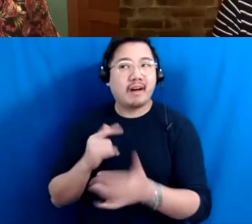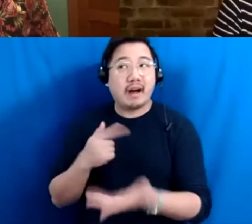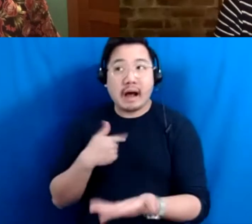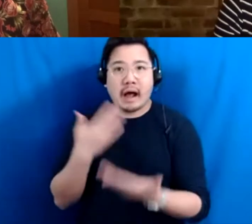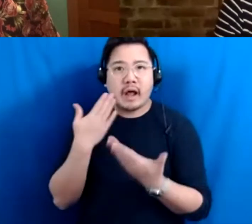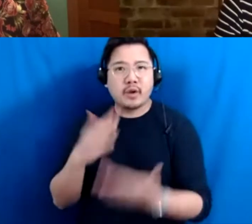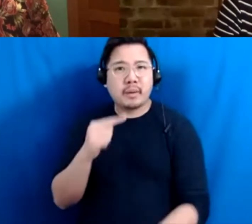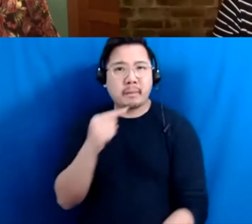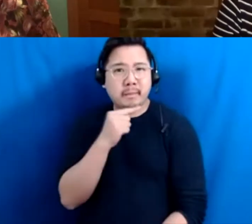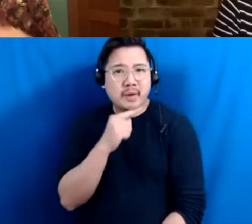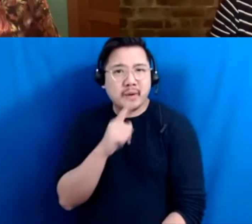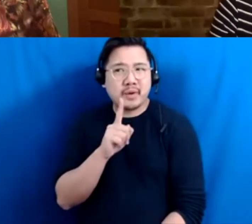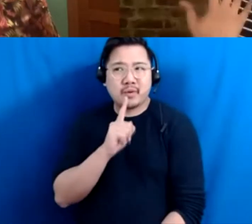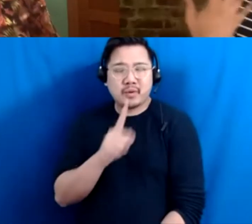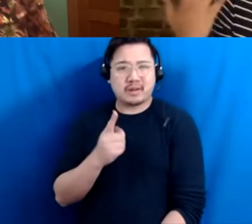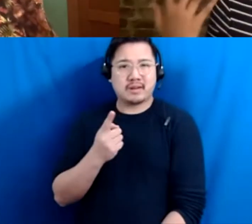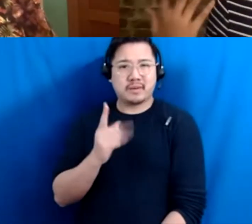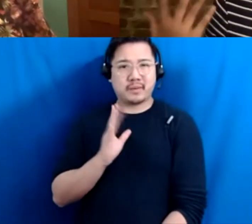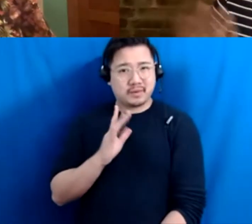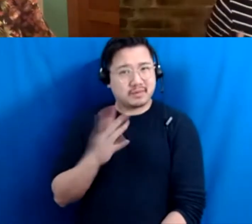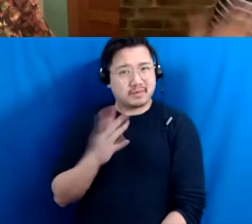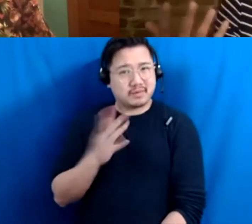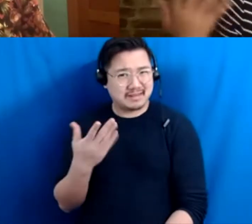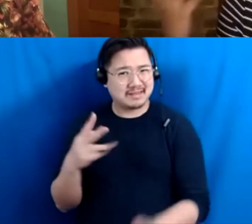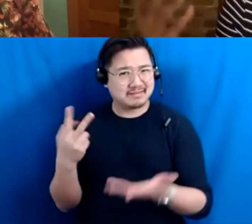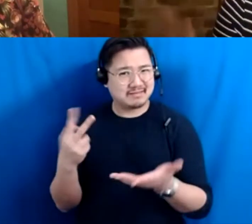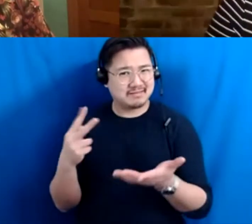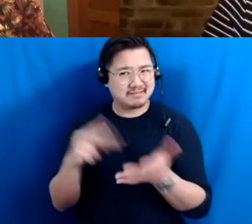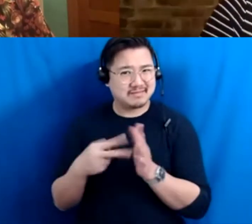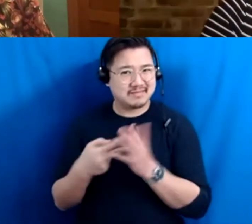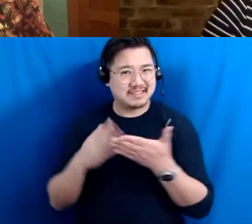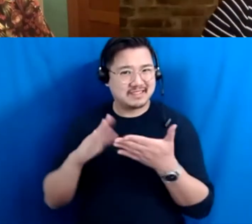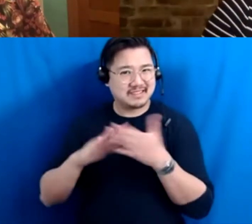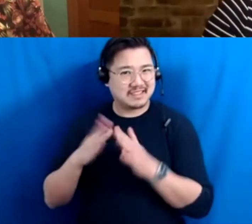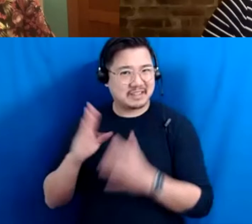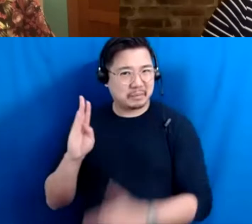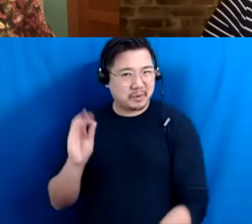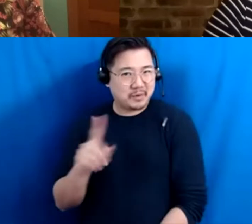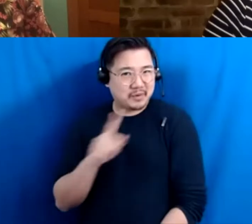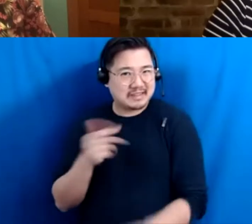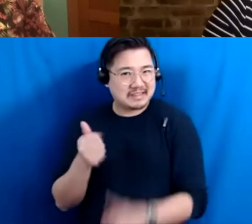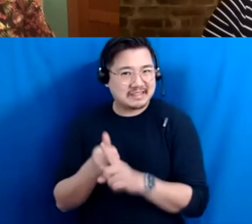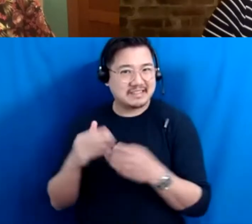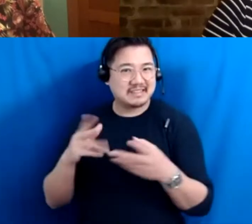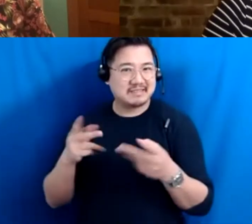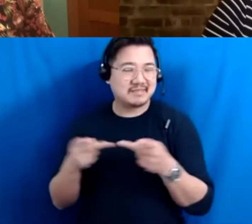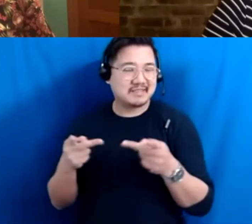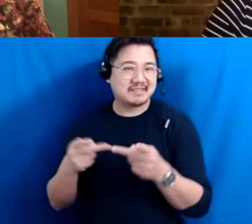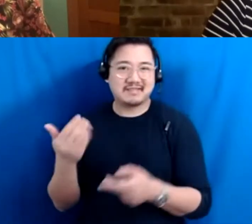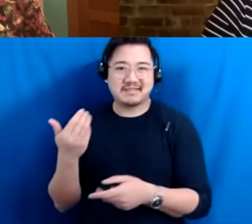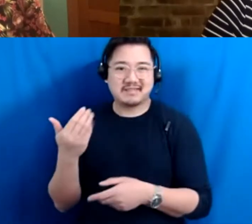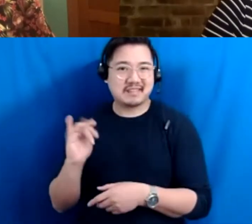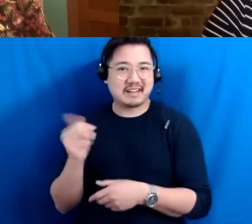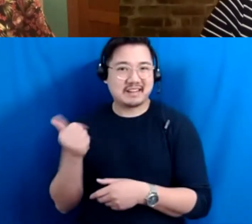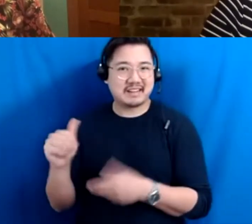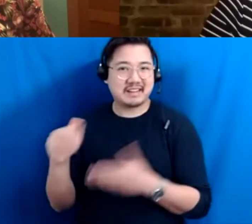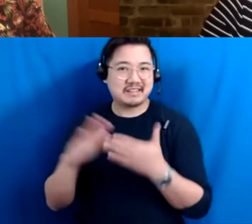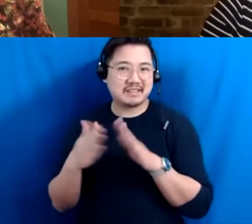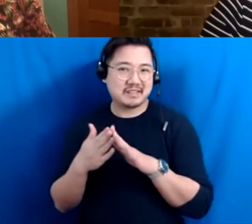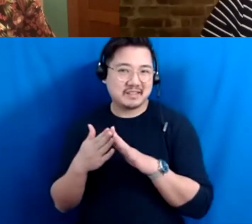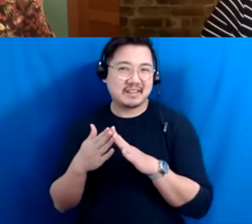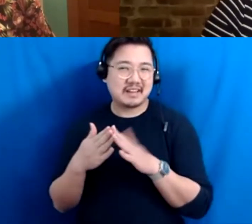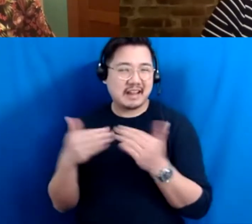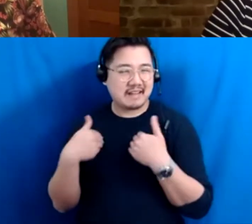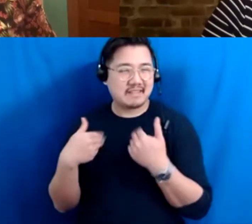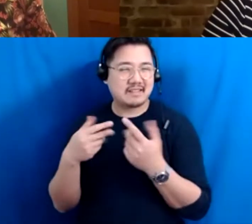that Milwaukee was like this. And I was like, it's a city, bro. Like it's a place like any other place, with its own like